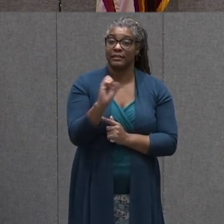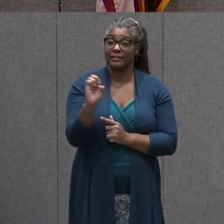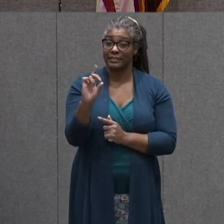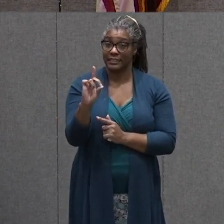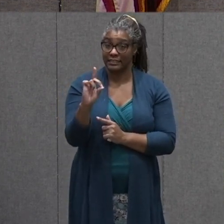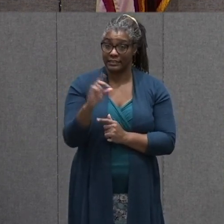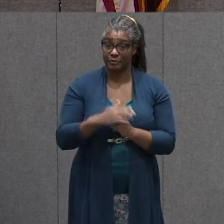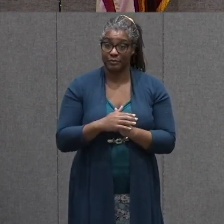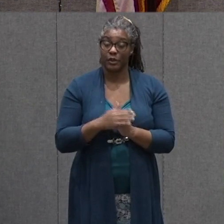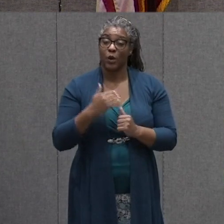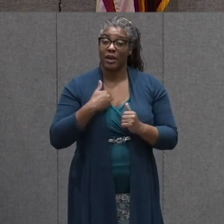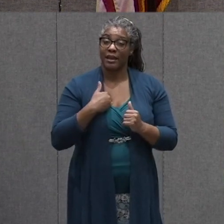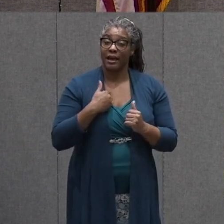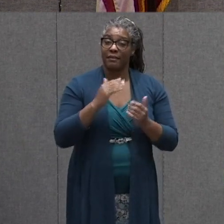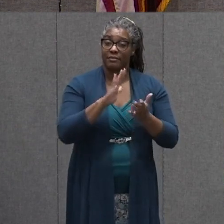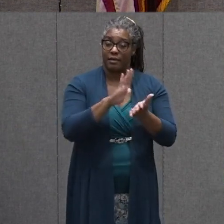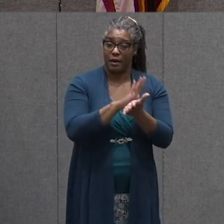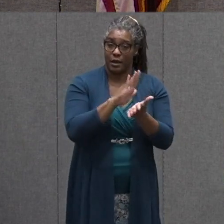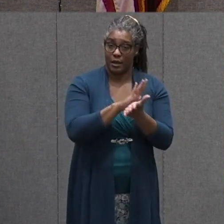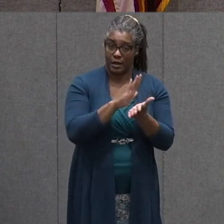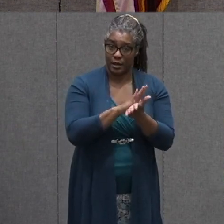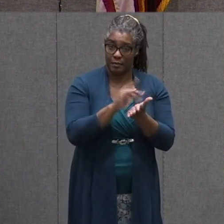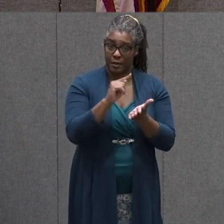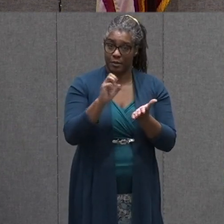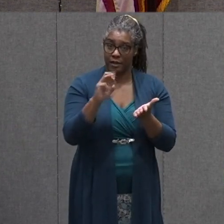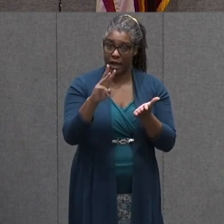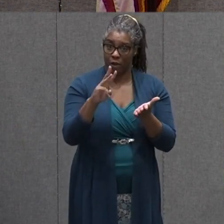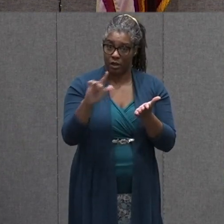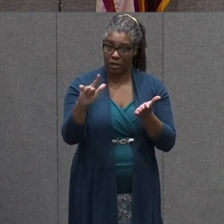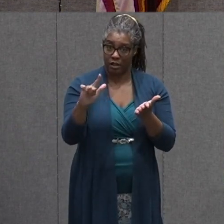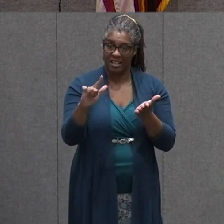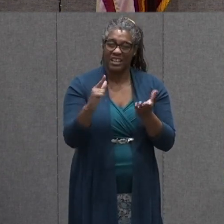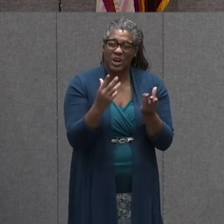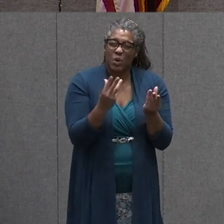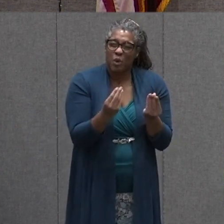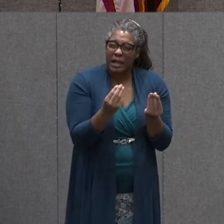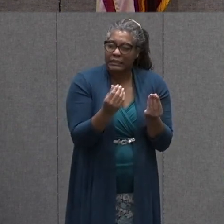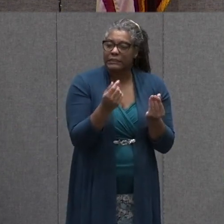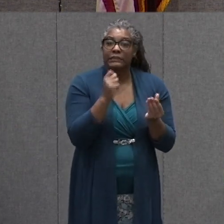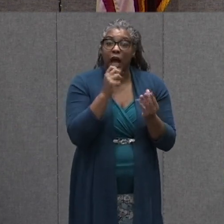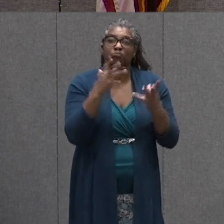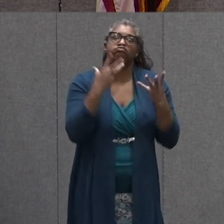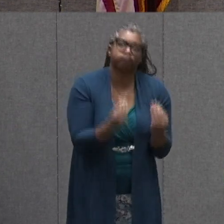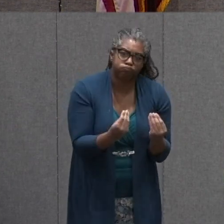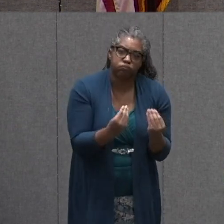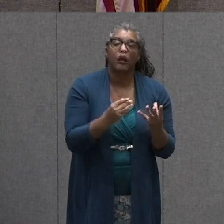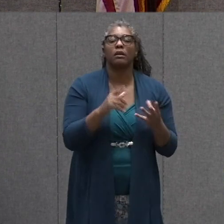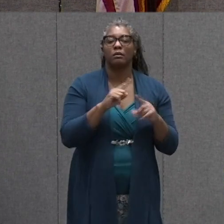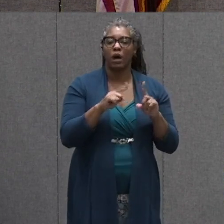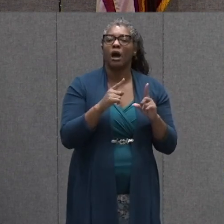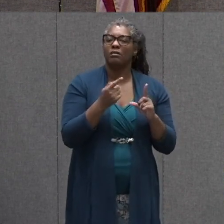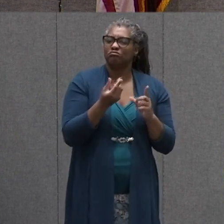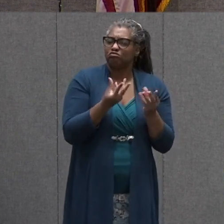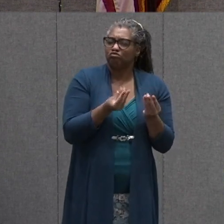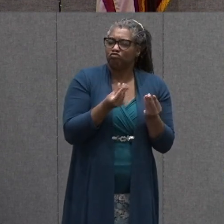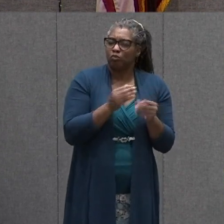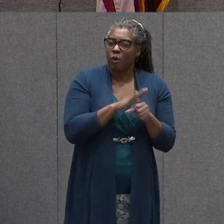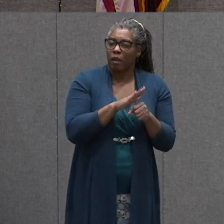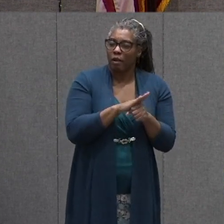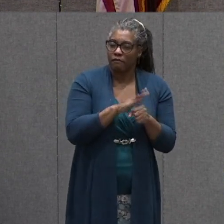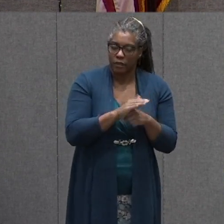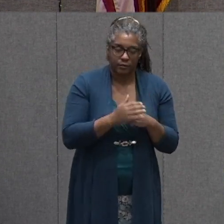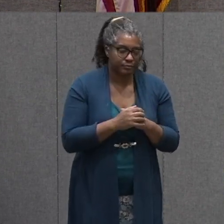think about jumping into piles of leaves. We also have pumpkins, right? That's Halloween time. So what